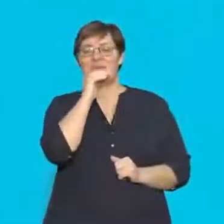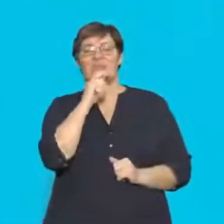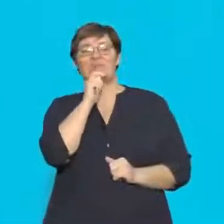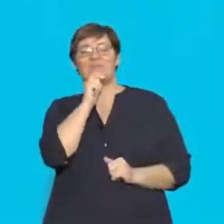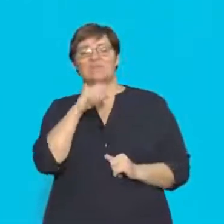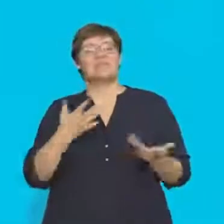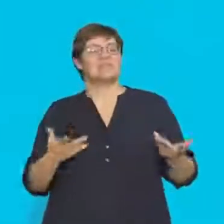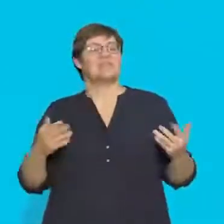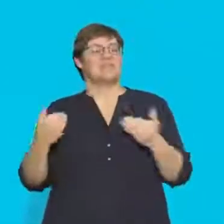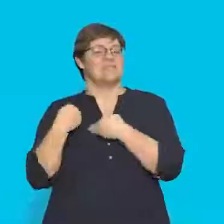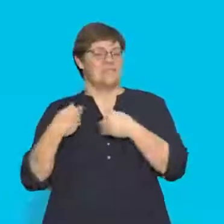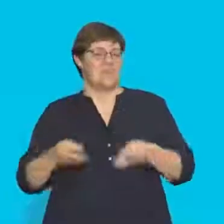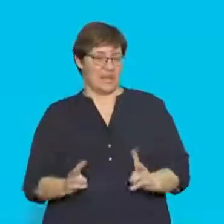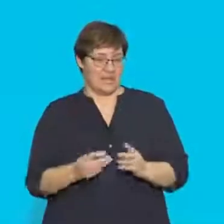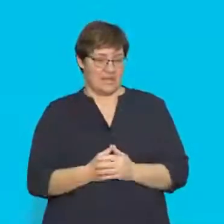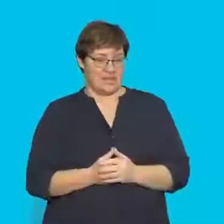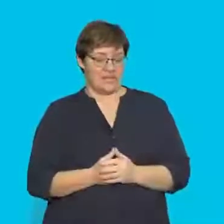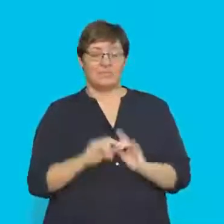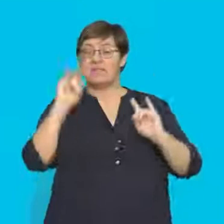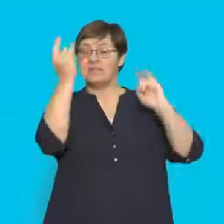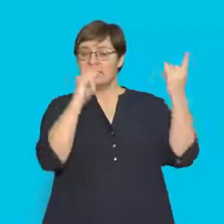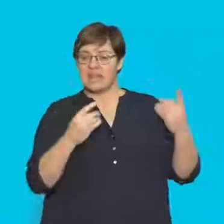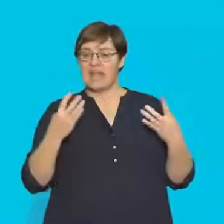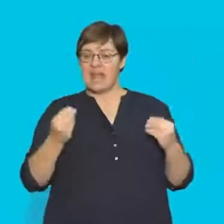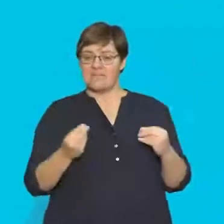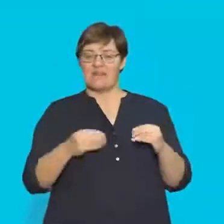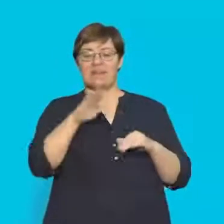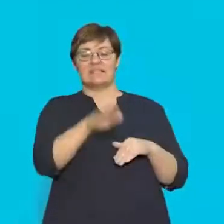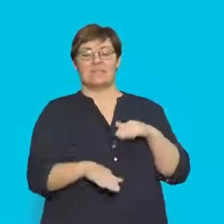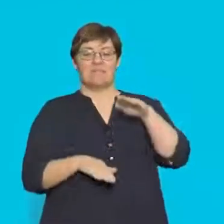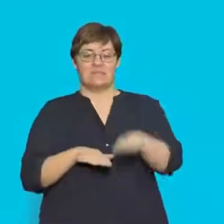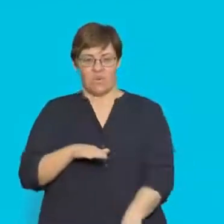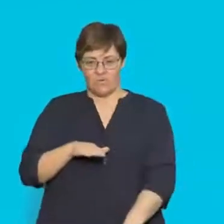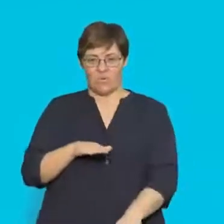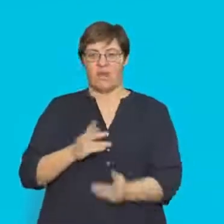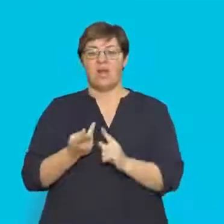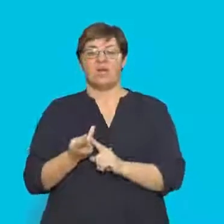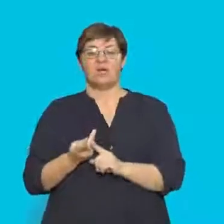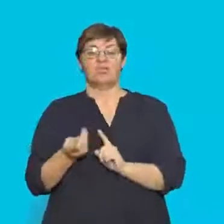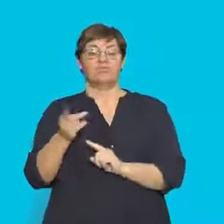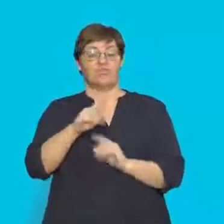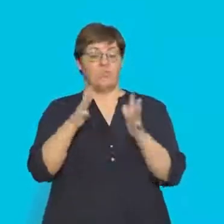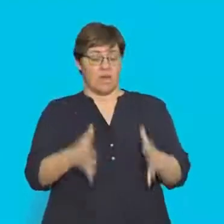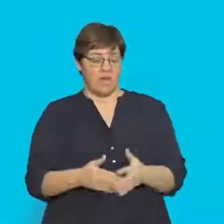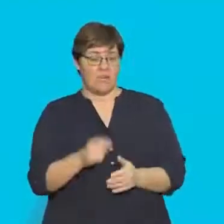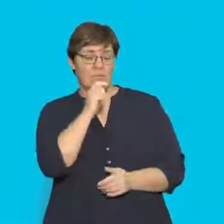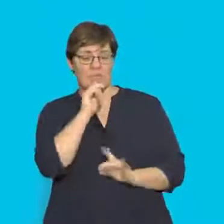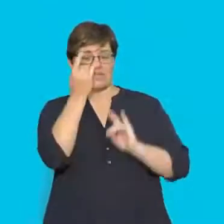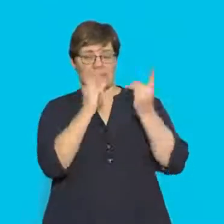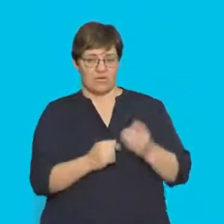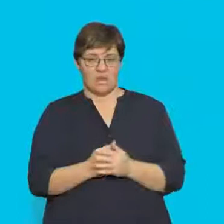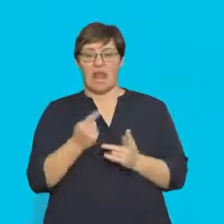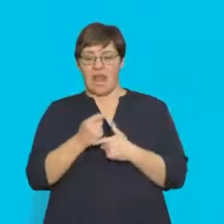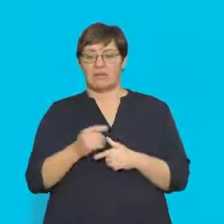to use it safely. So in a city, we have a step down transformer that is used for the city, and we